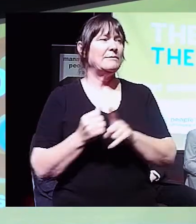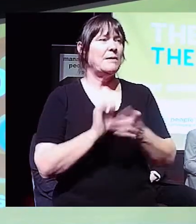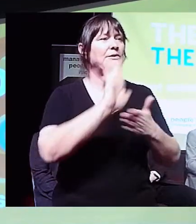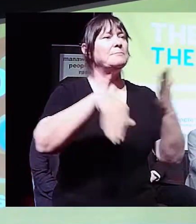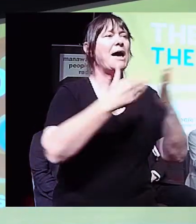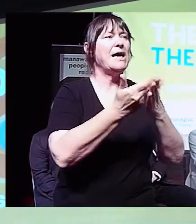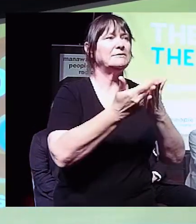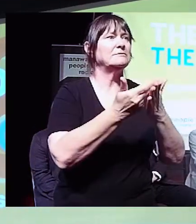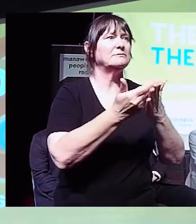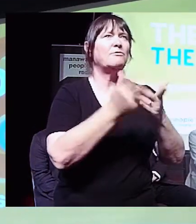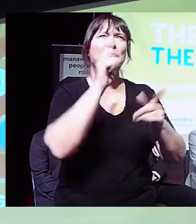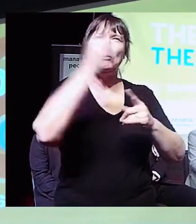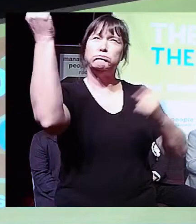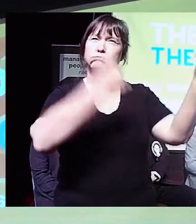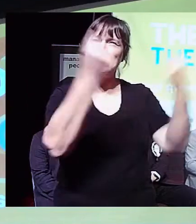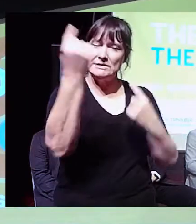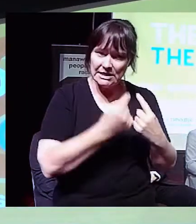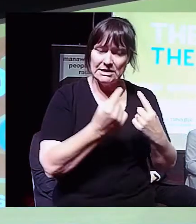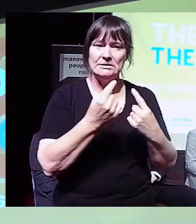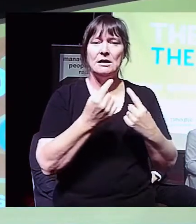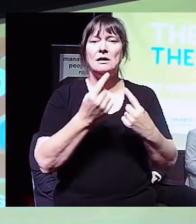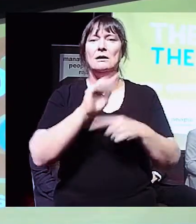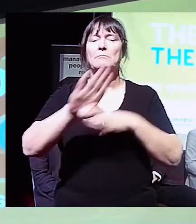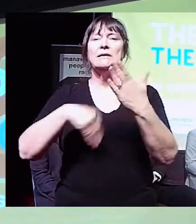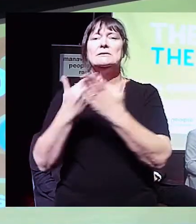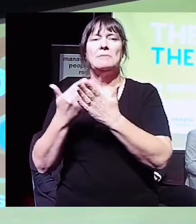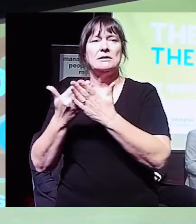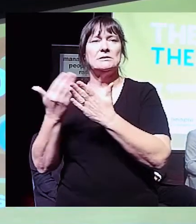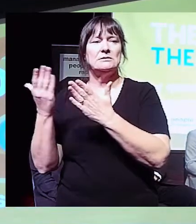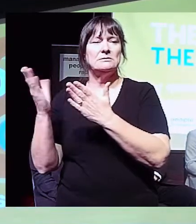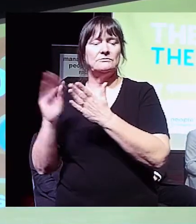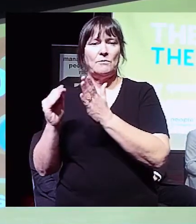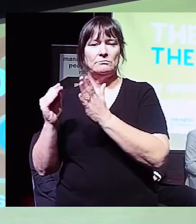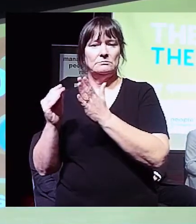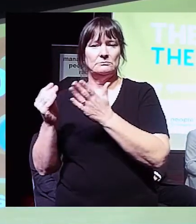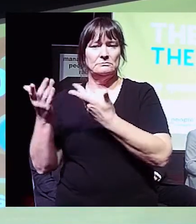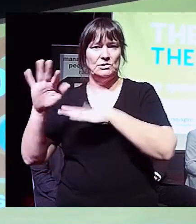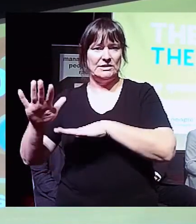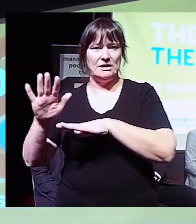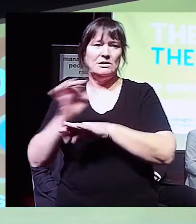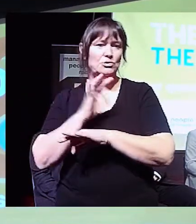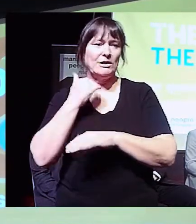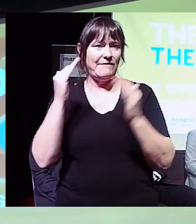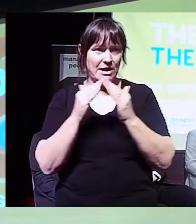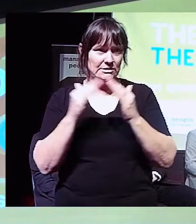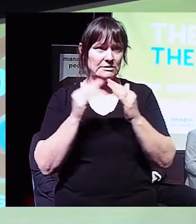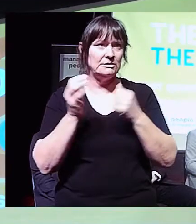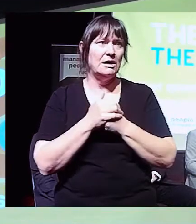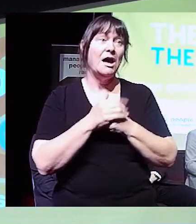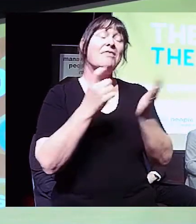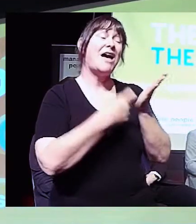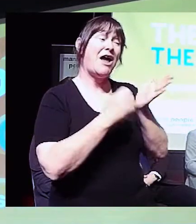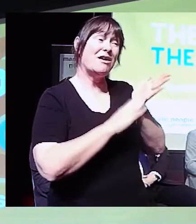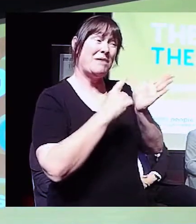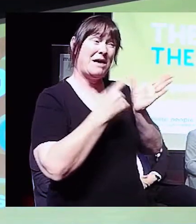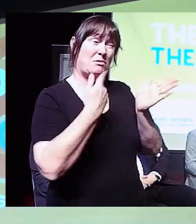in from immigration and demands that we also have from within. One of the problems is also the RMA. We want to get rid of the RMA.